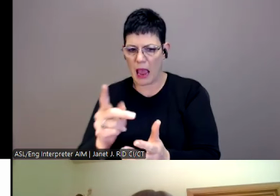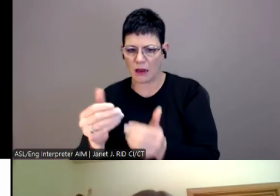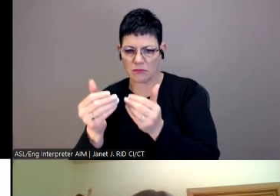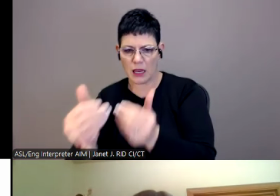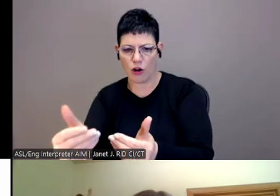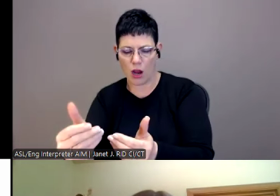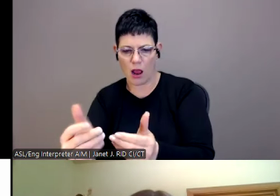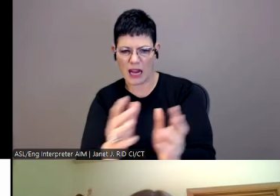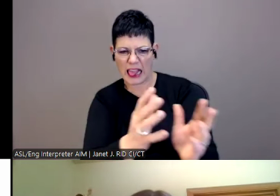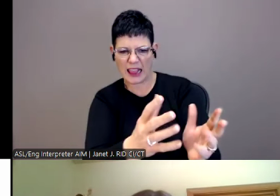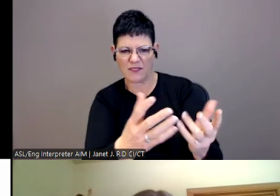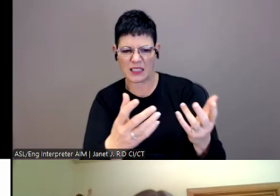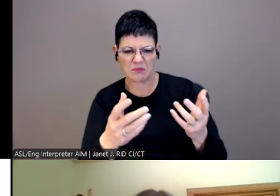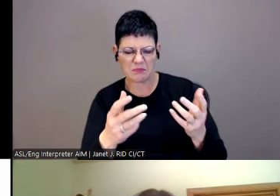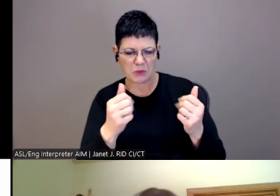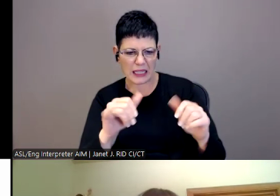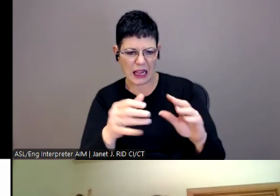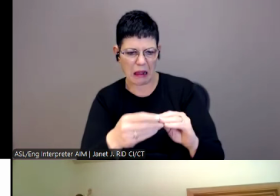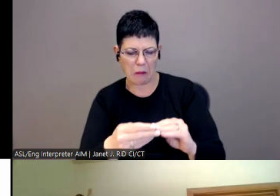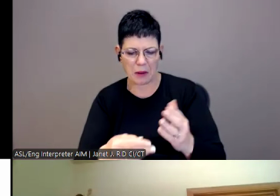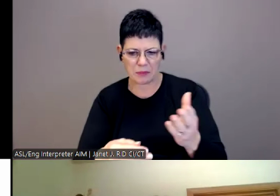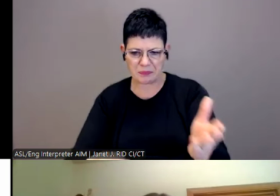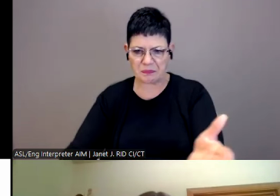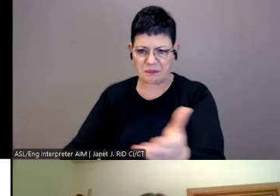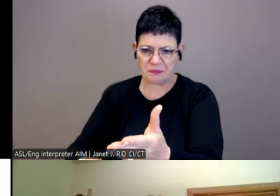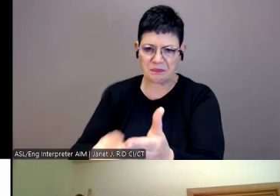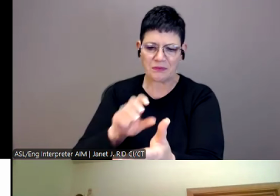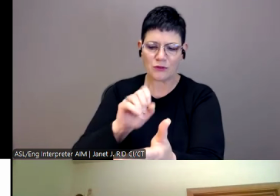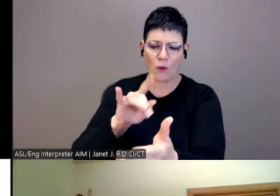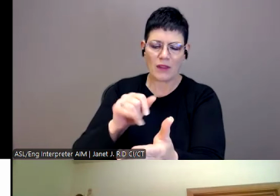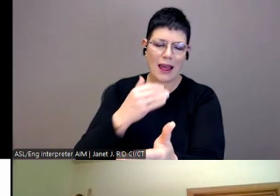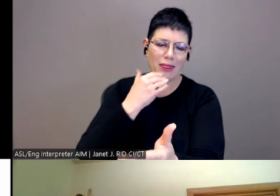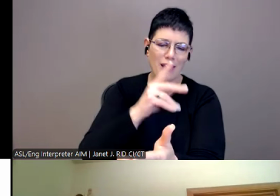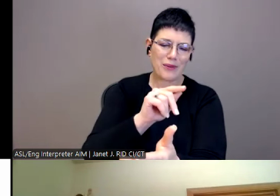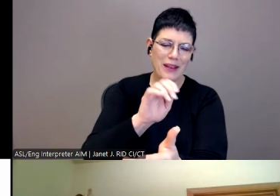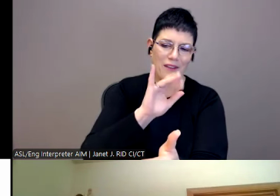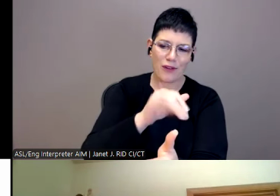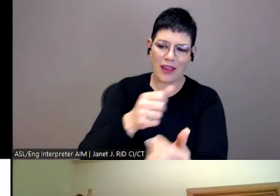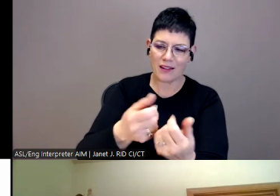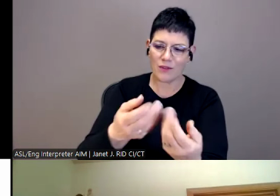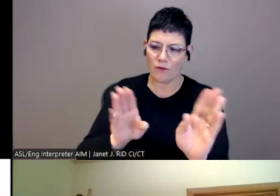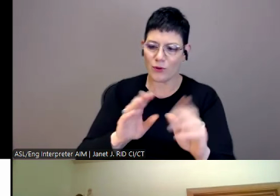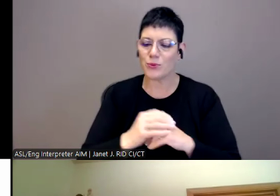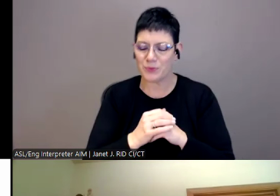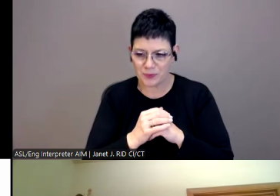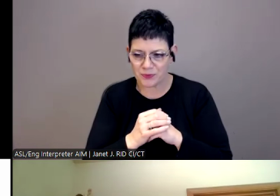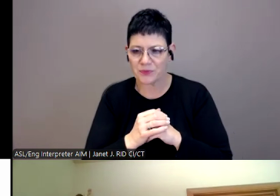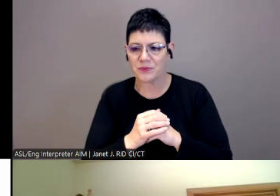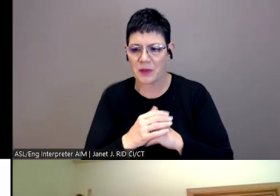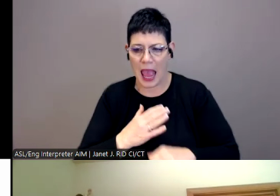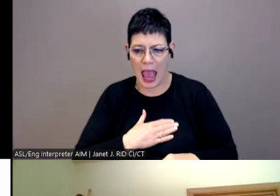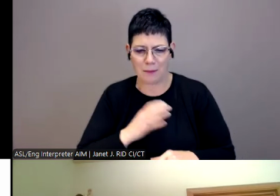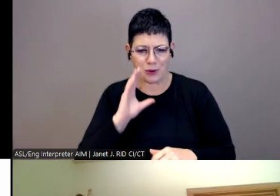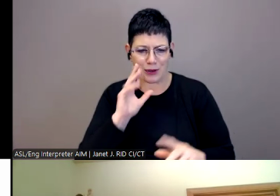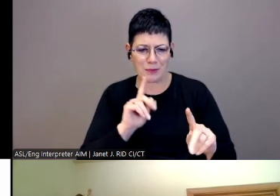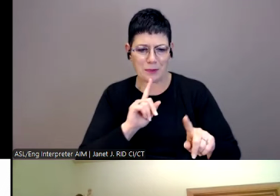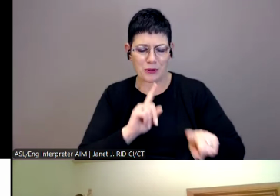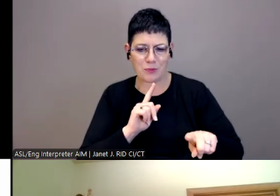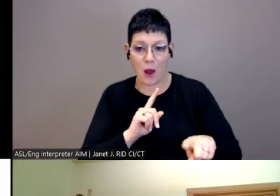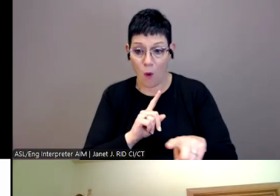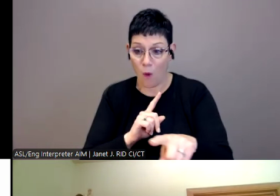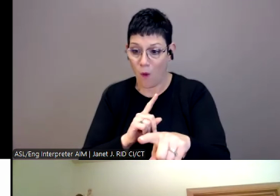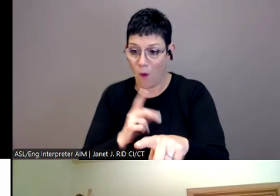like. Thank you. Yes, thank you, Kate, for doing that. And I'm glad folks are responding. Oh, I see